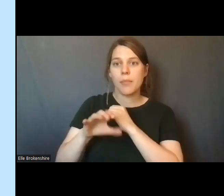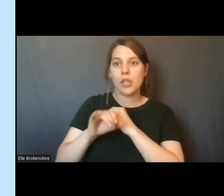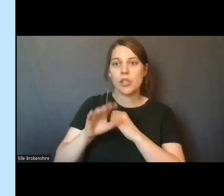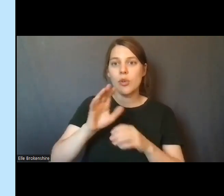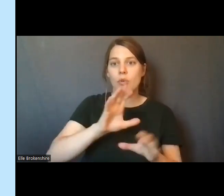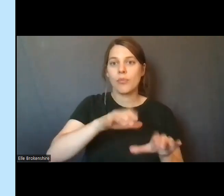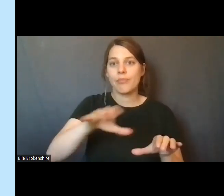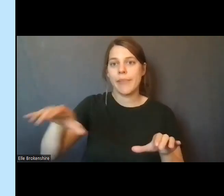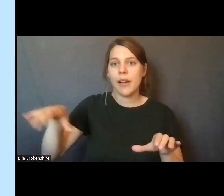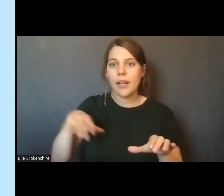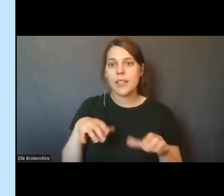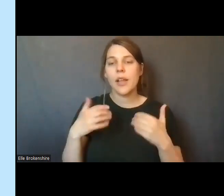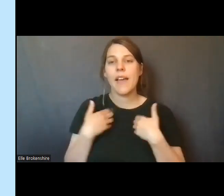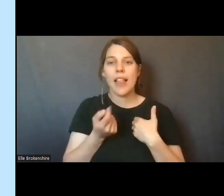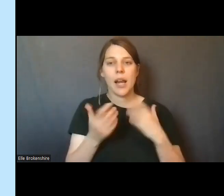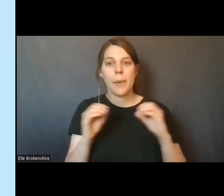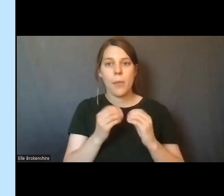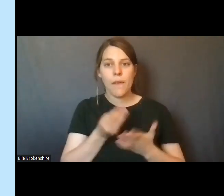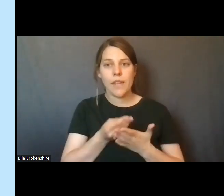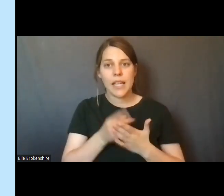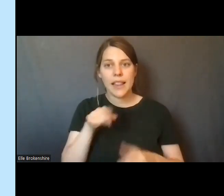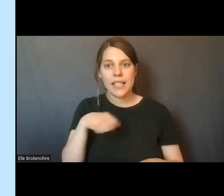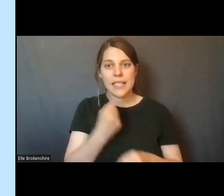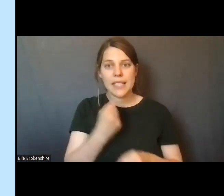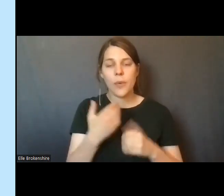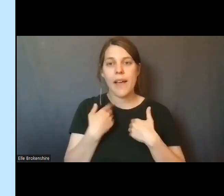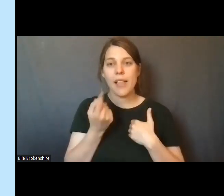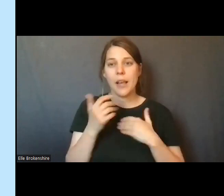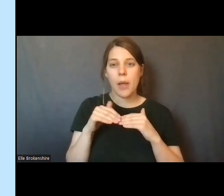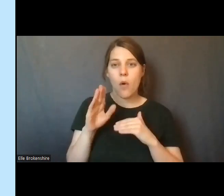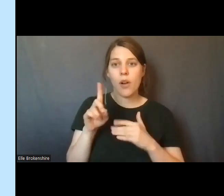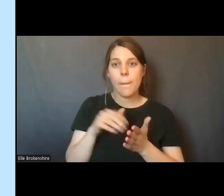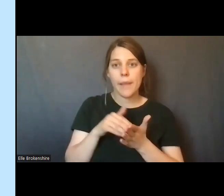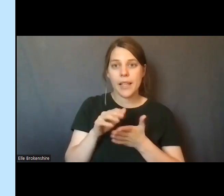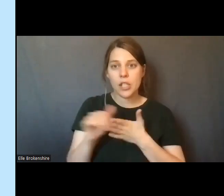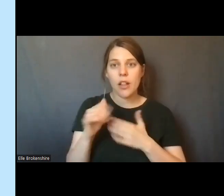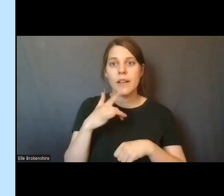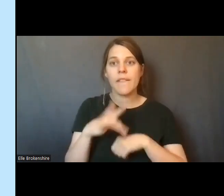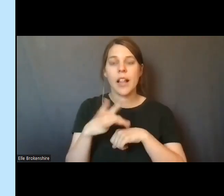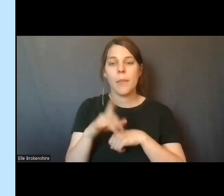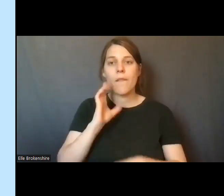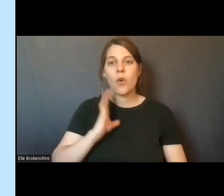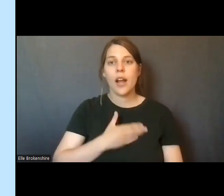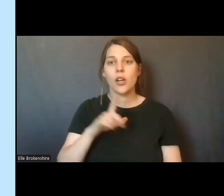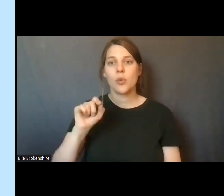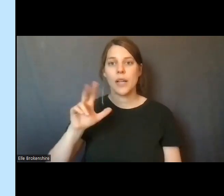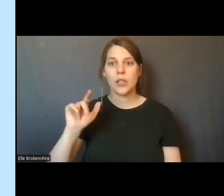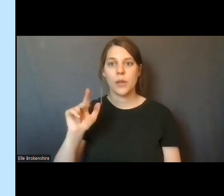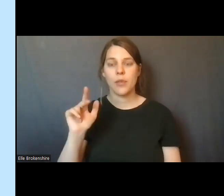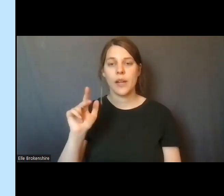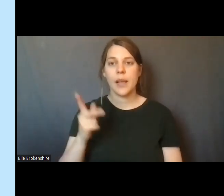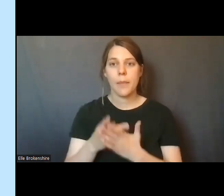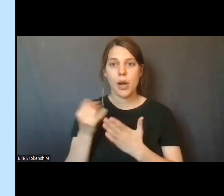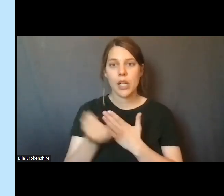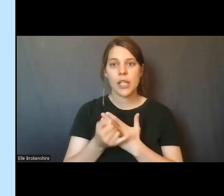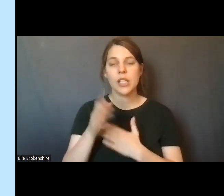have a little bit more funding this year. We have a little over $1 million available for our 2023